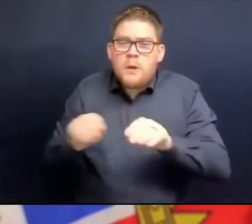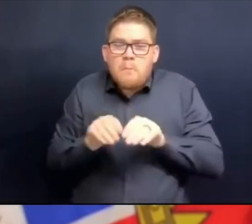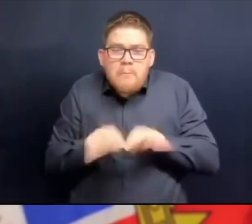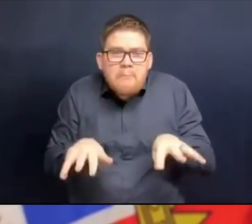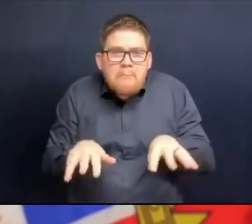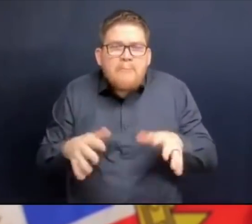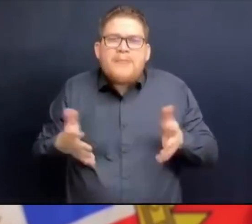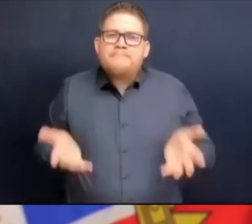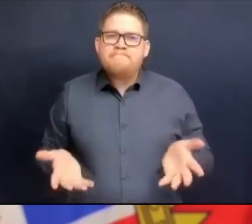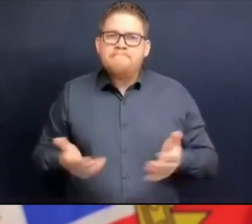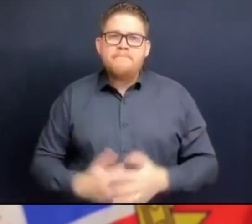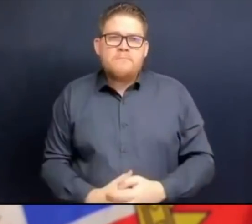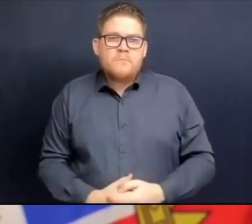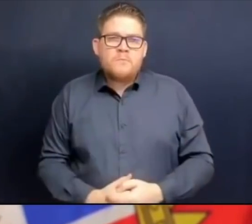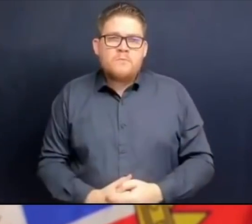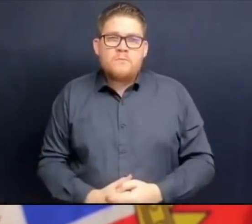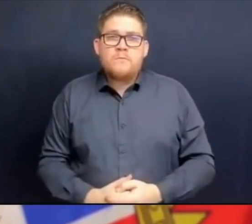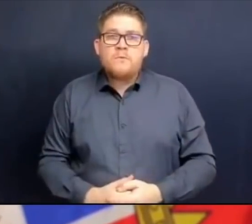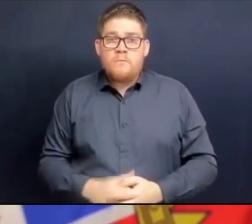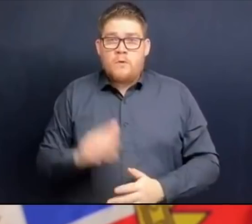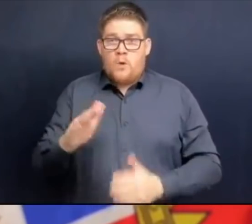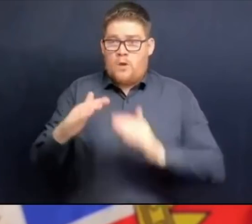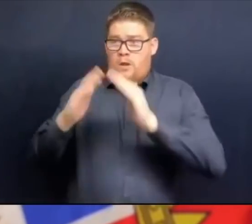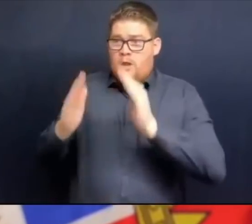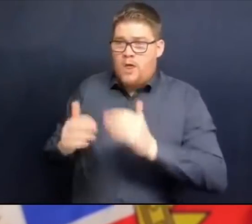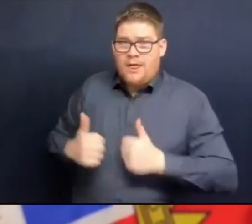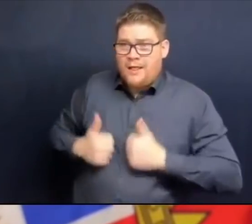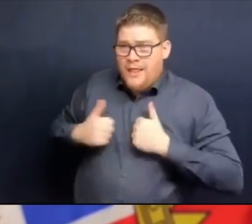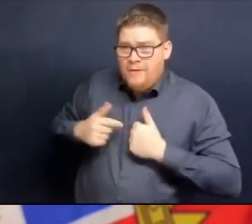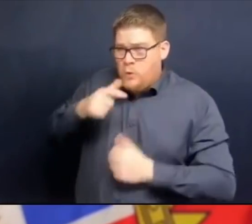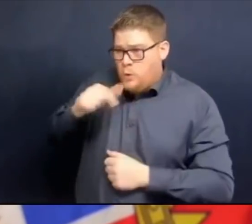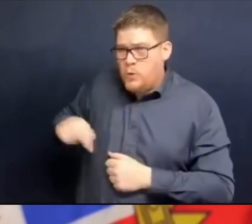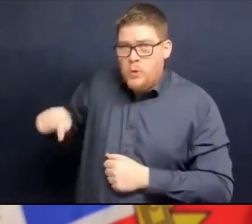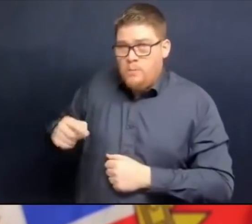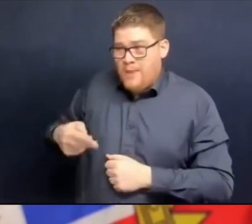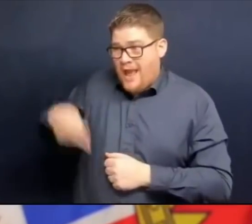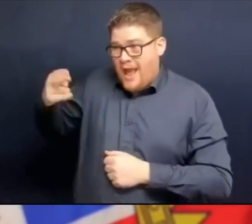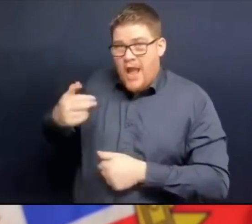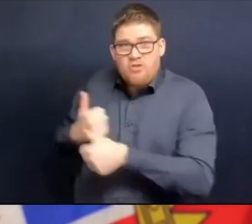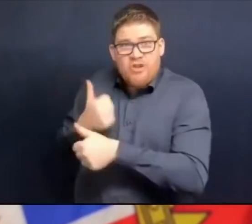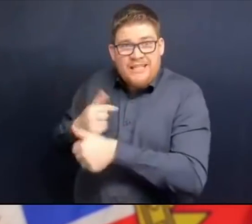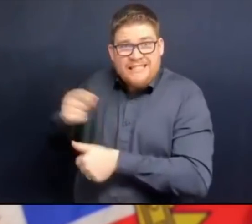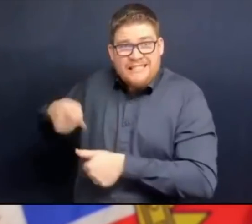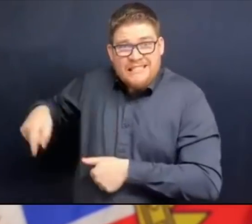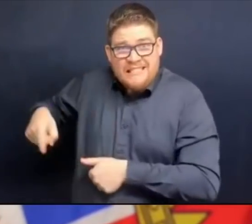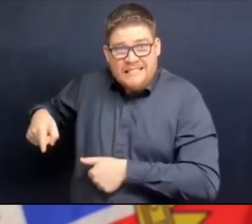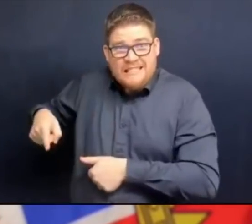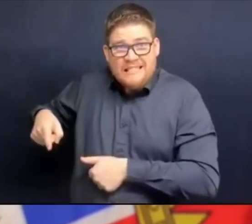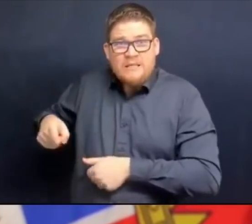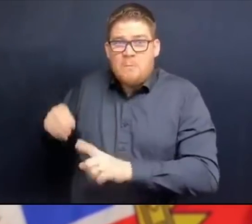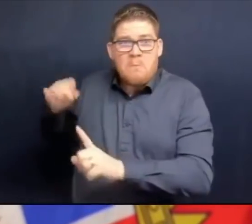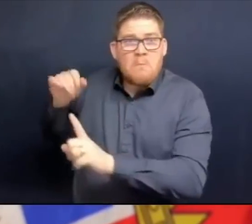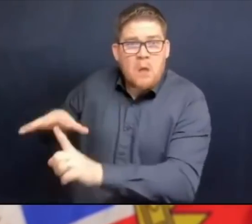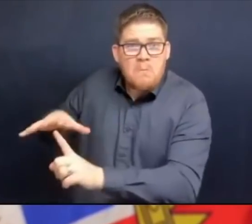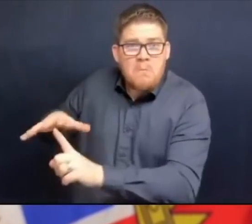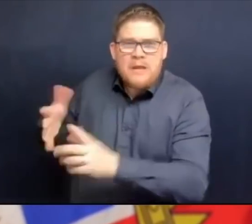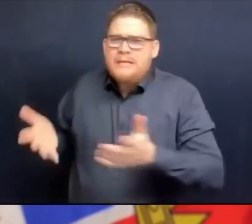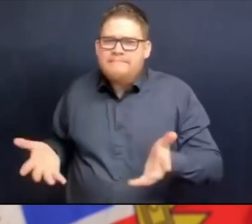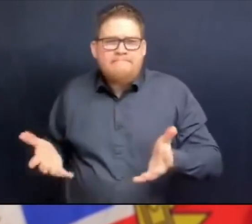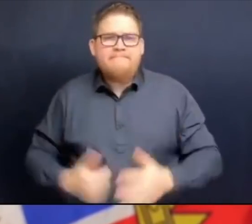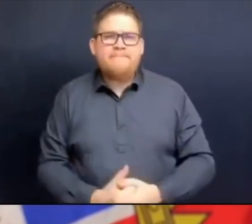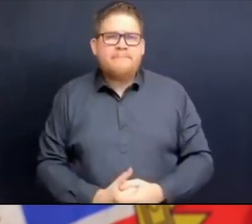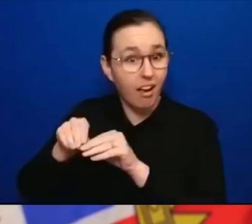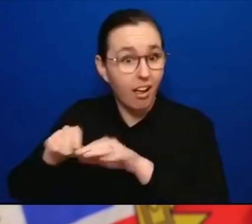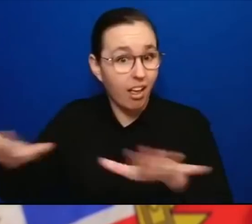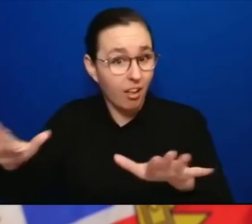with and what risk they might be if you become infected right now. So what we have